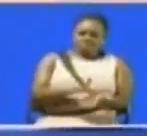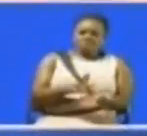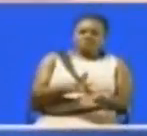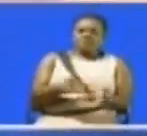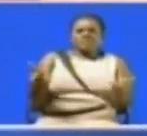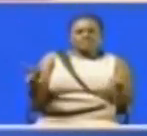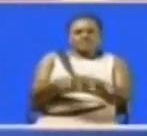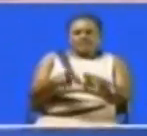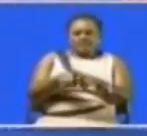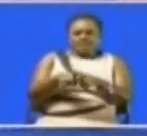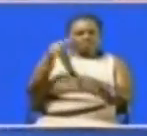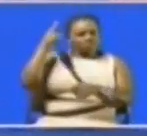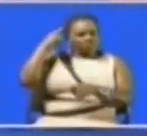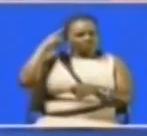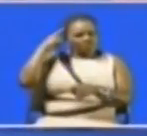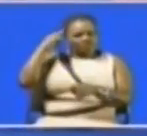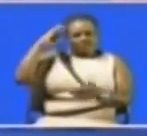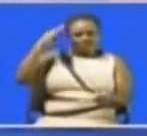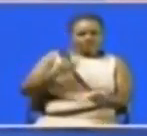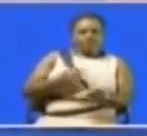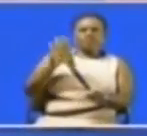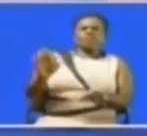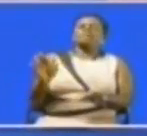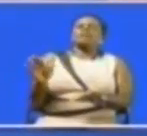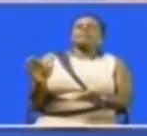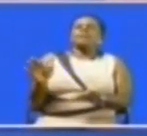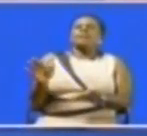because of their long hair that is in line with their faith.